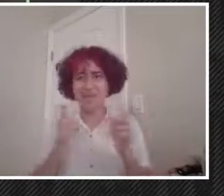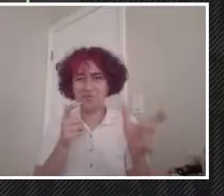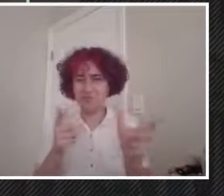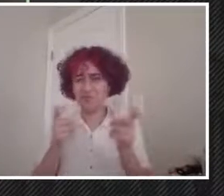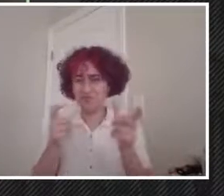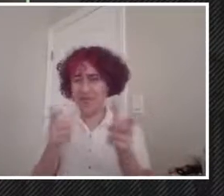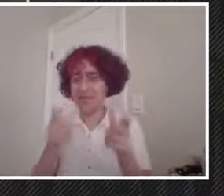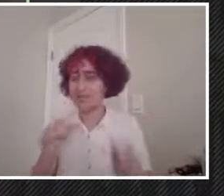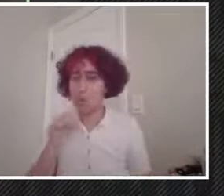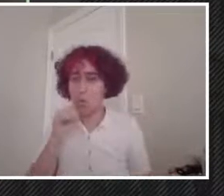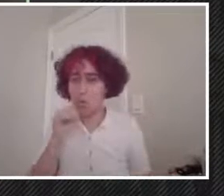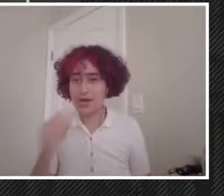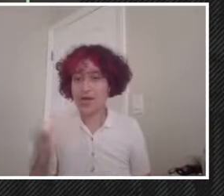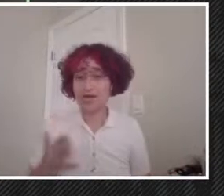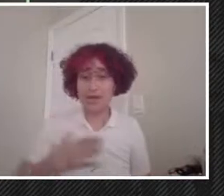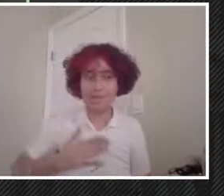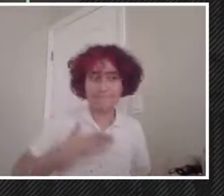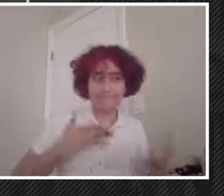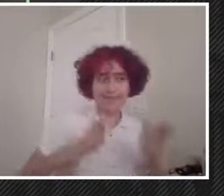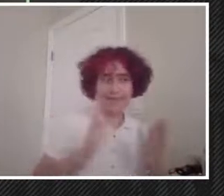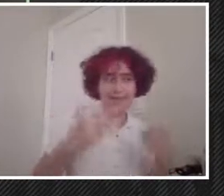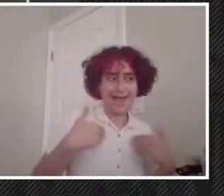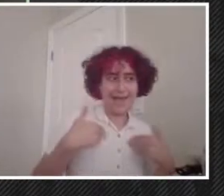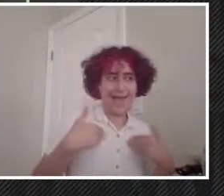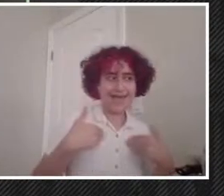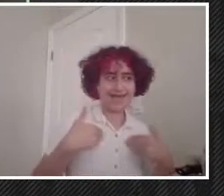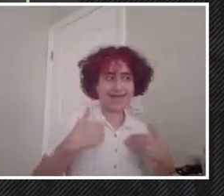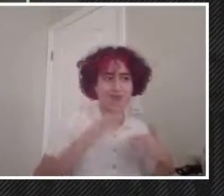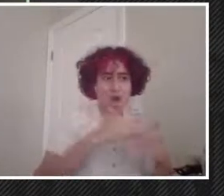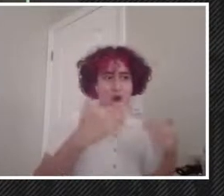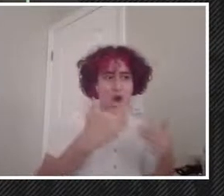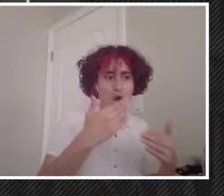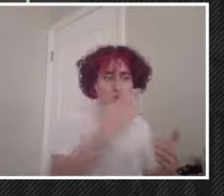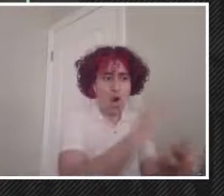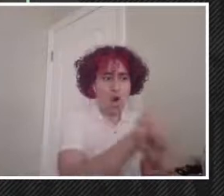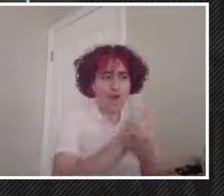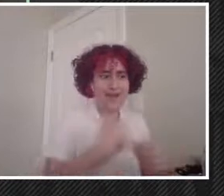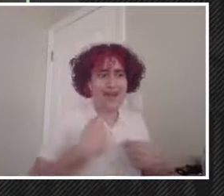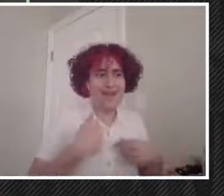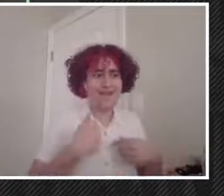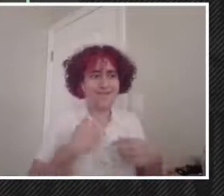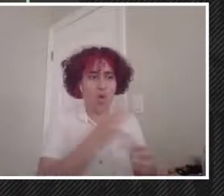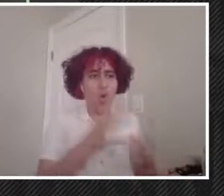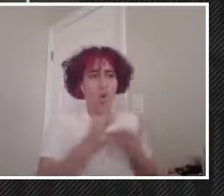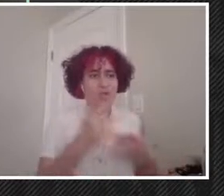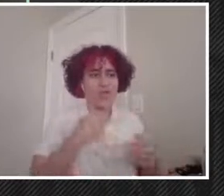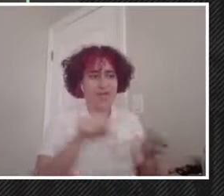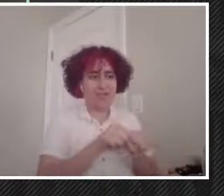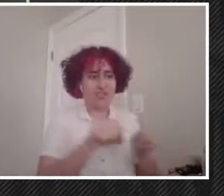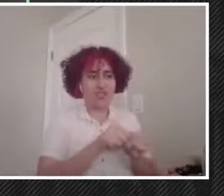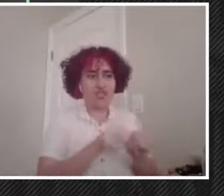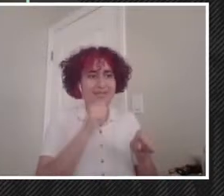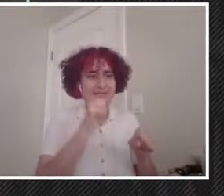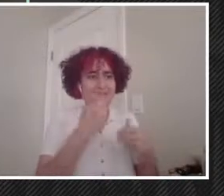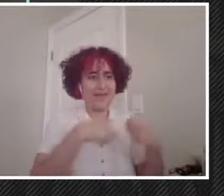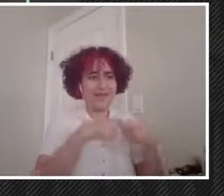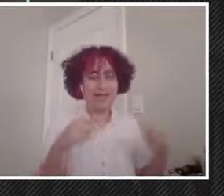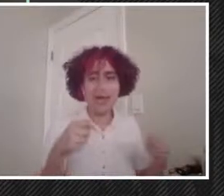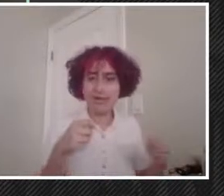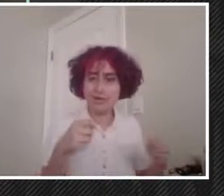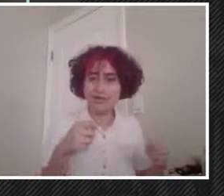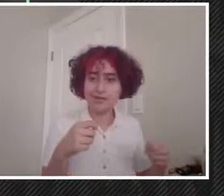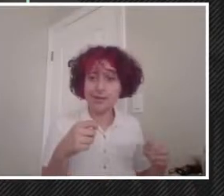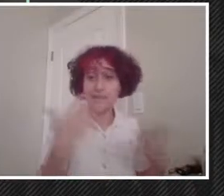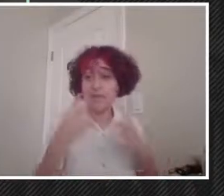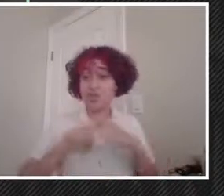If my lane has a hurdle and my shoe is untied and I have holes in my shoes, right? Like, we might start at the same point, but we're